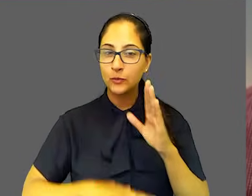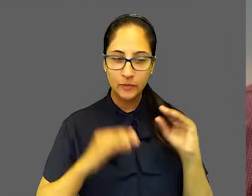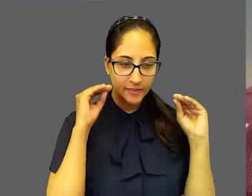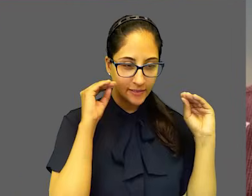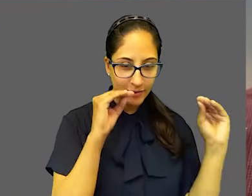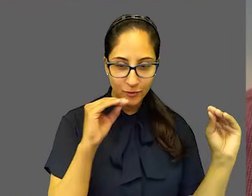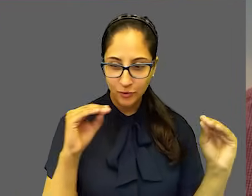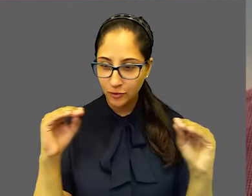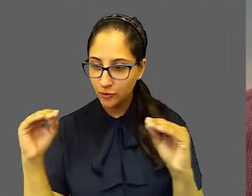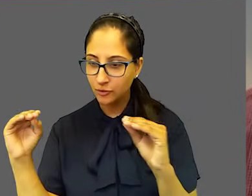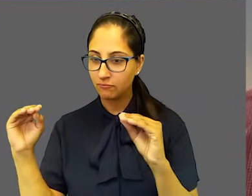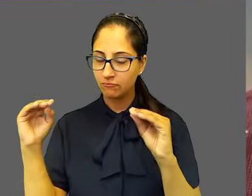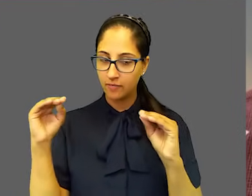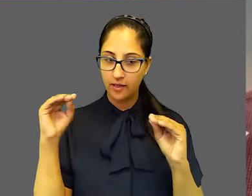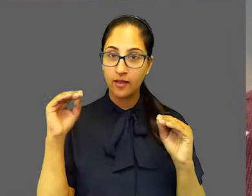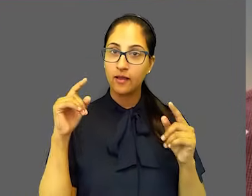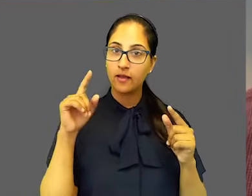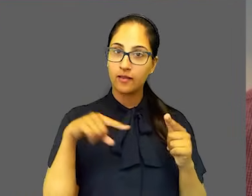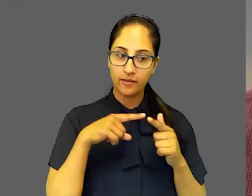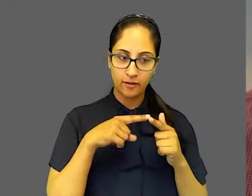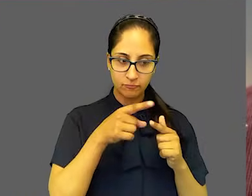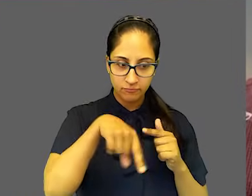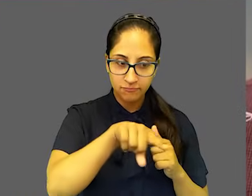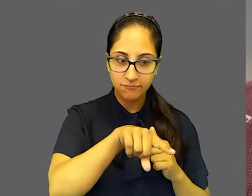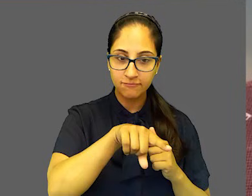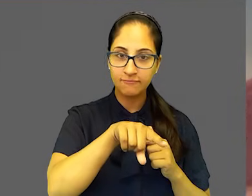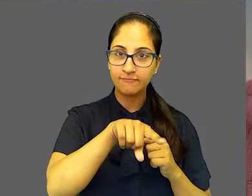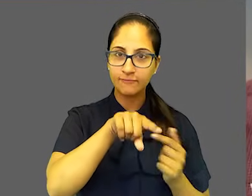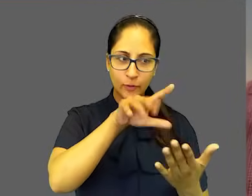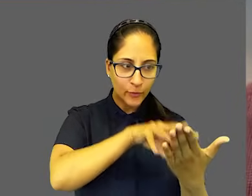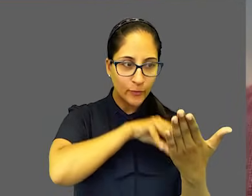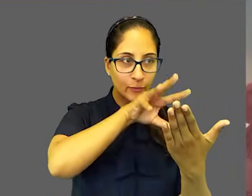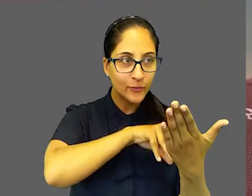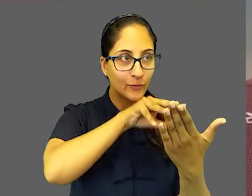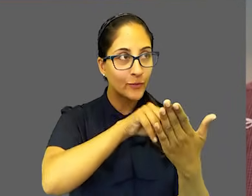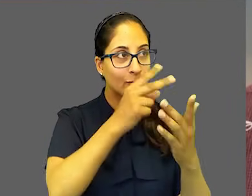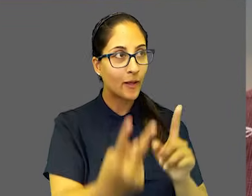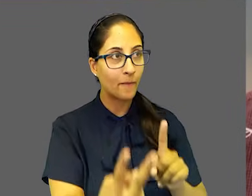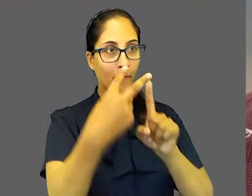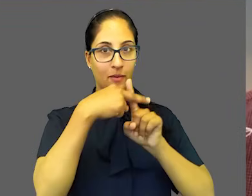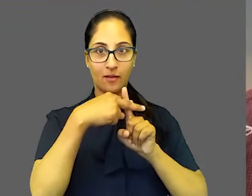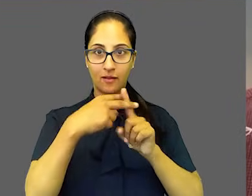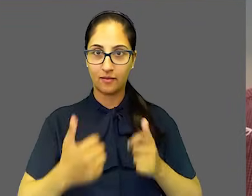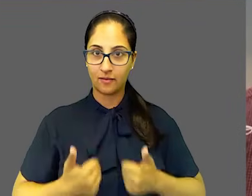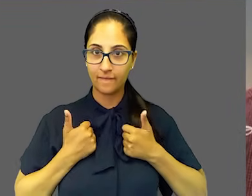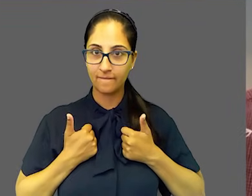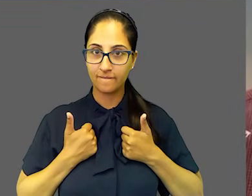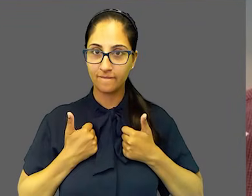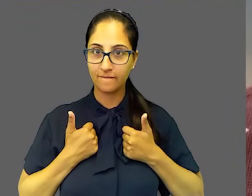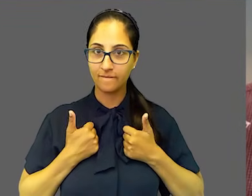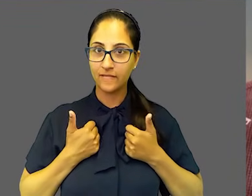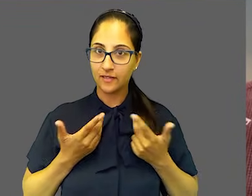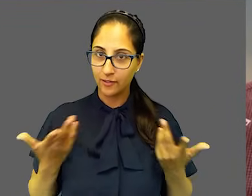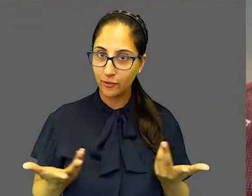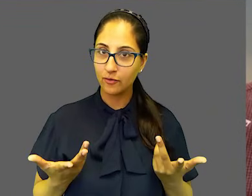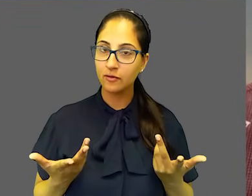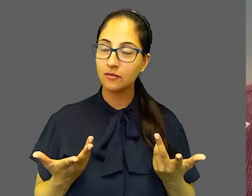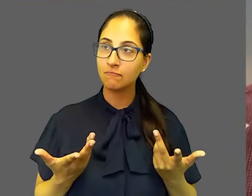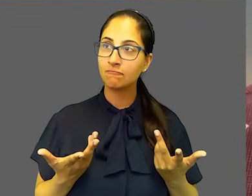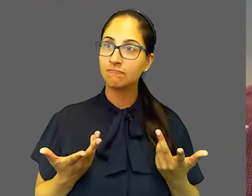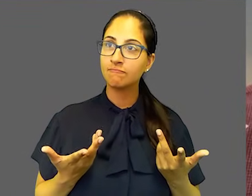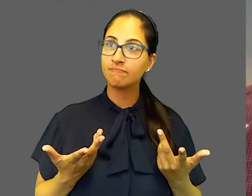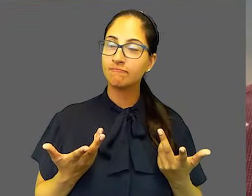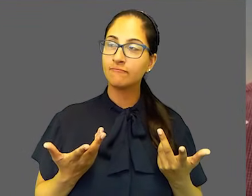transforming and learning and applying what they're learning to their own life and to the world in which they exist.